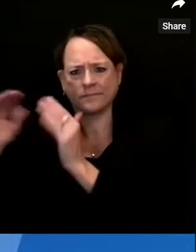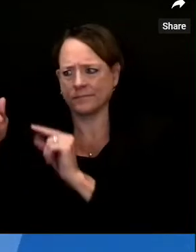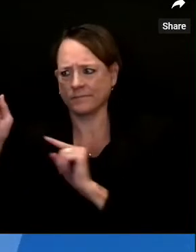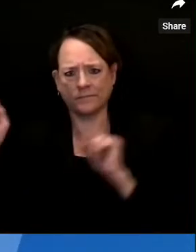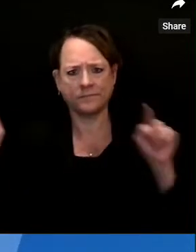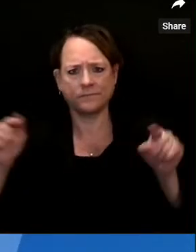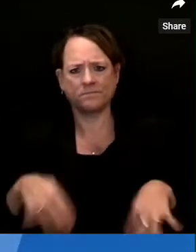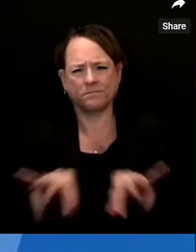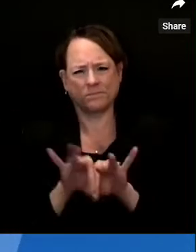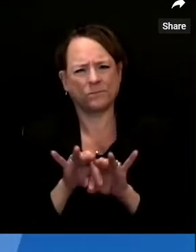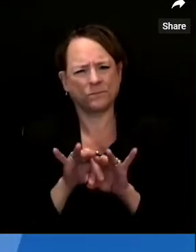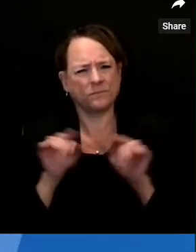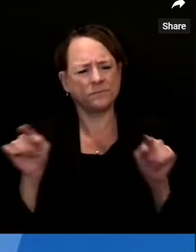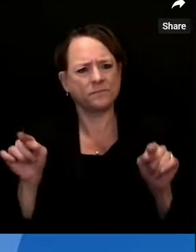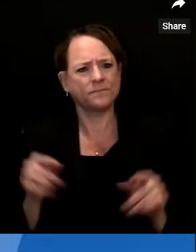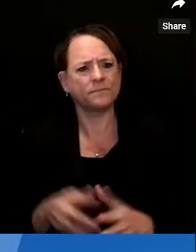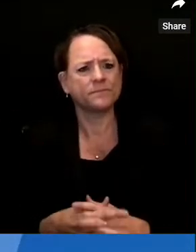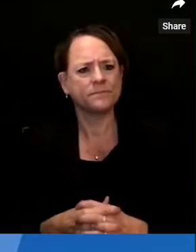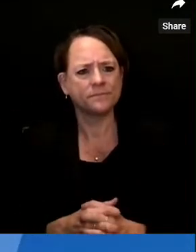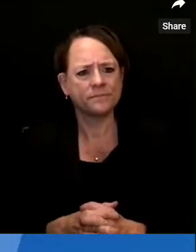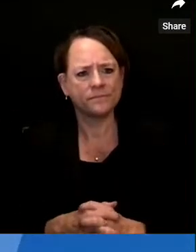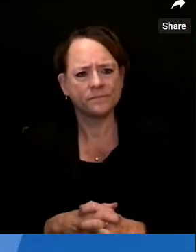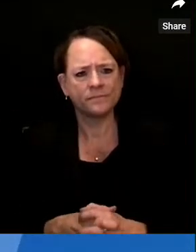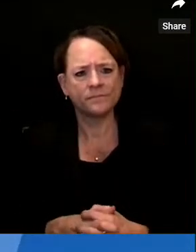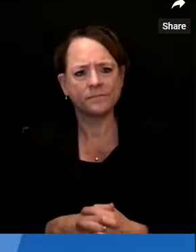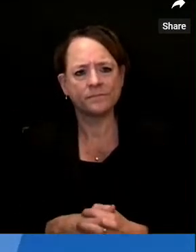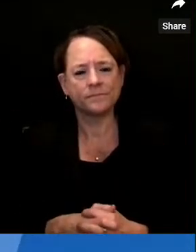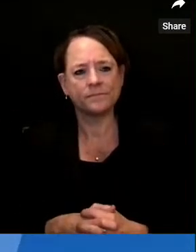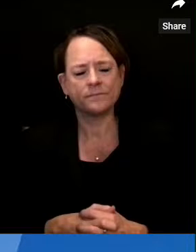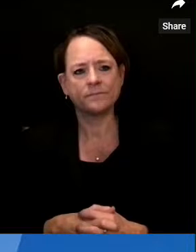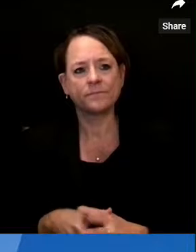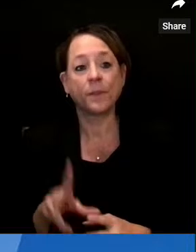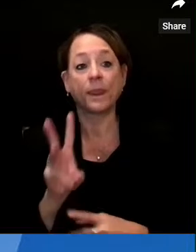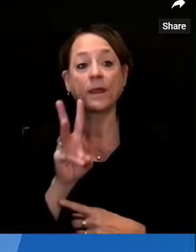Thank you. Now to Eric Gunn from Wisconsin Examiner. Eric?